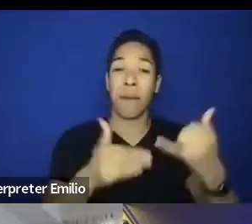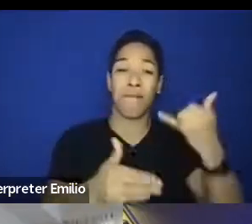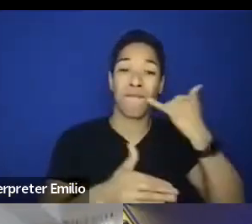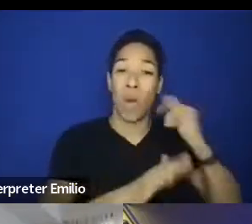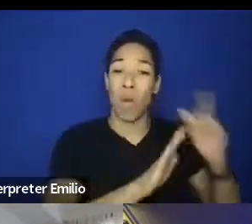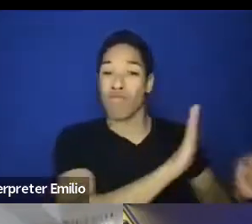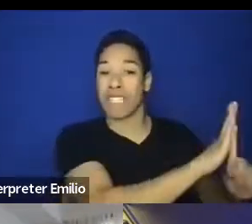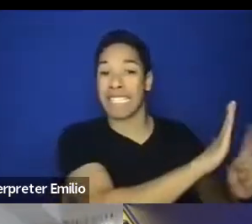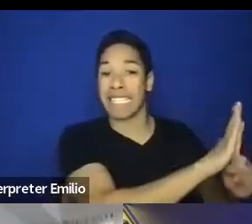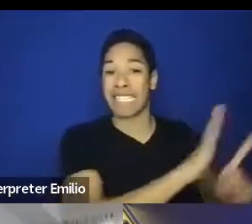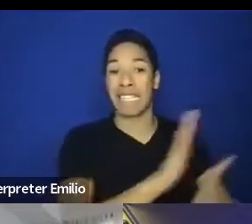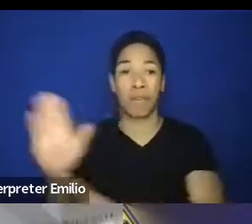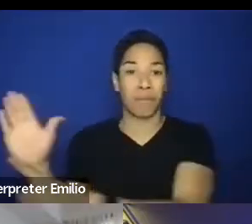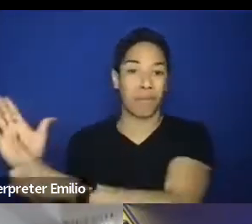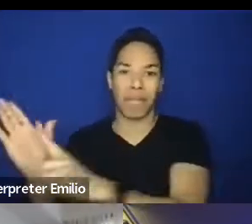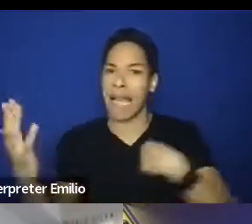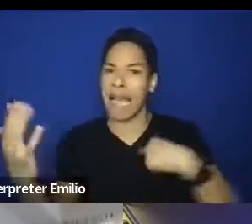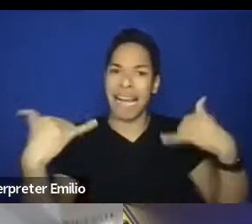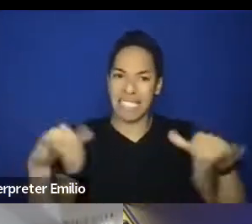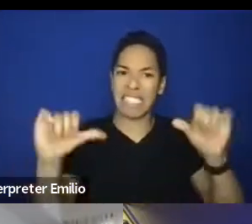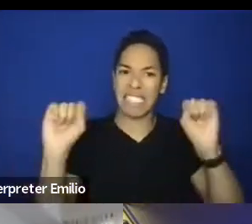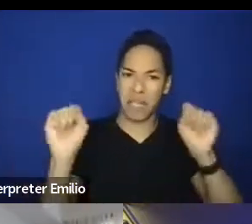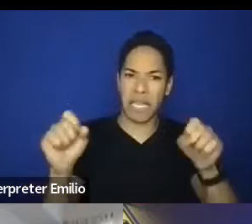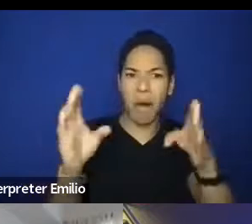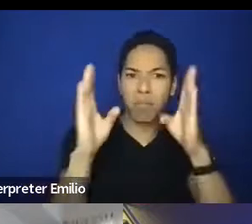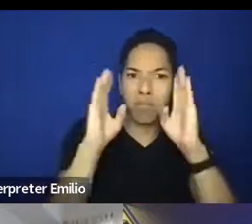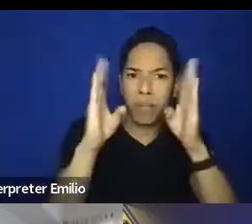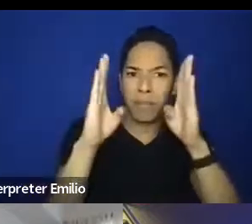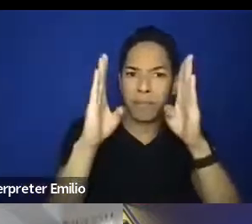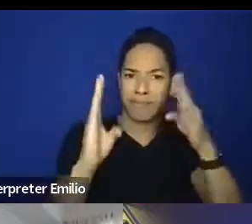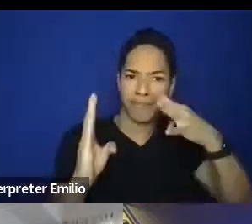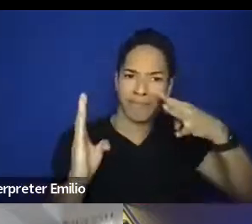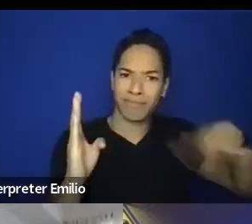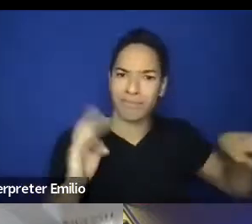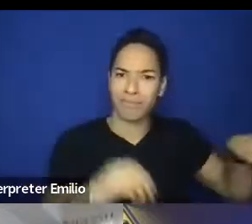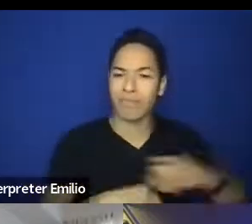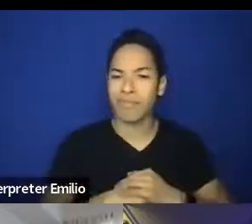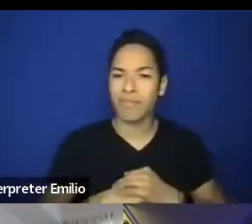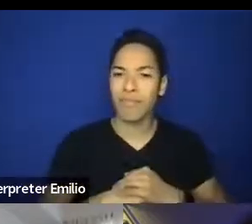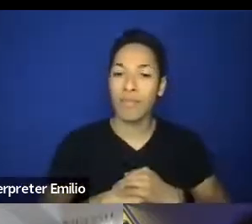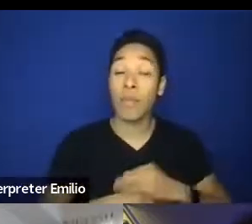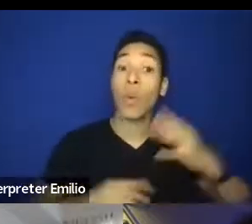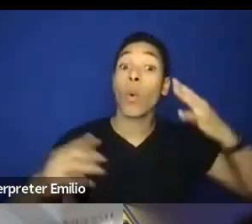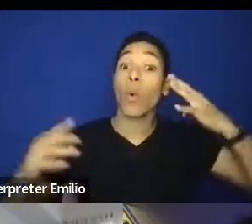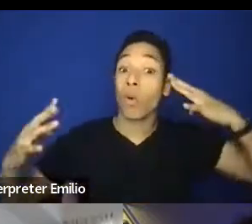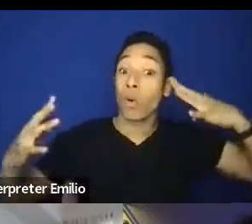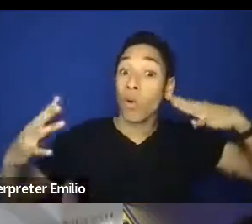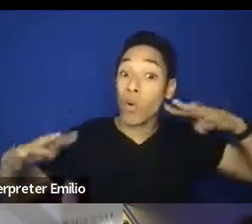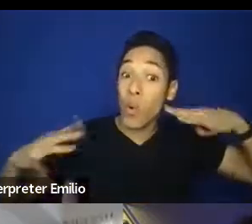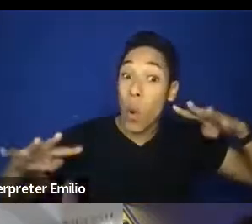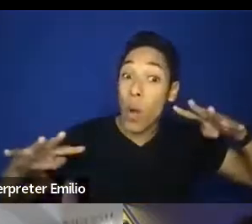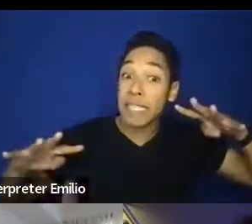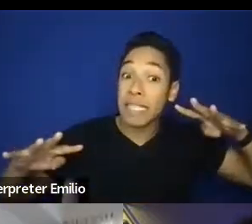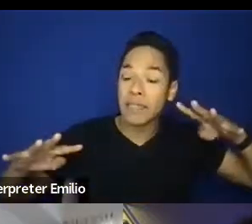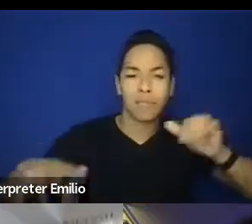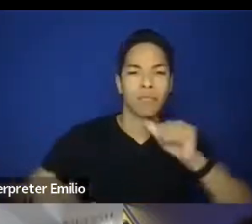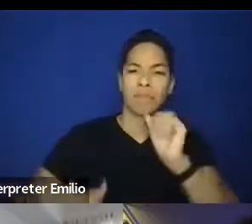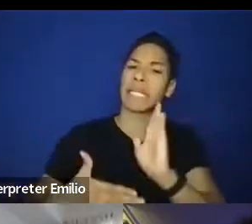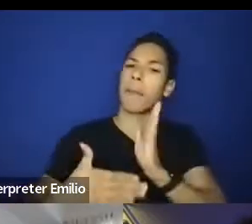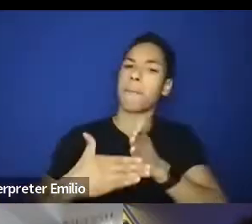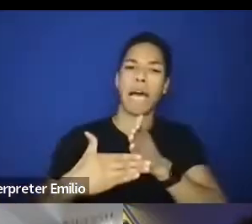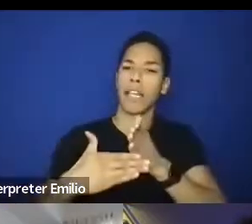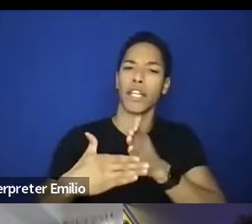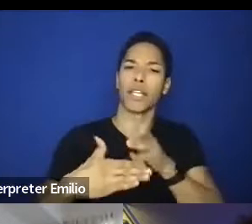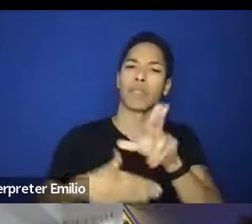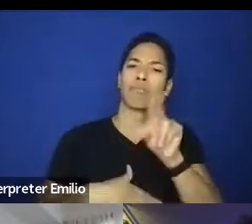phone noise that distracts us from whatever production we're seeing. It is the audacity of someone to break